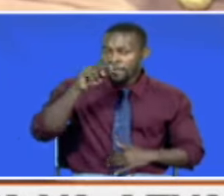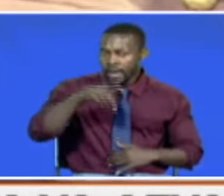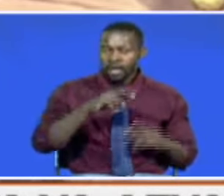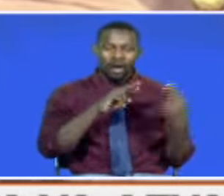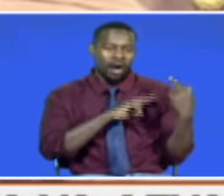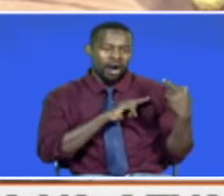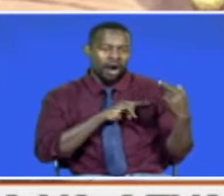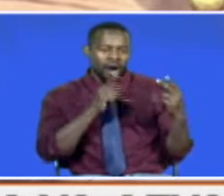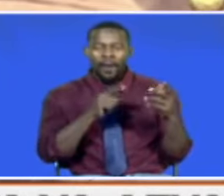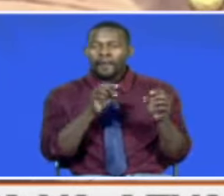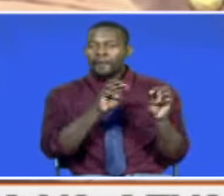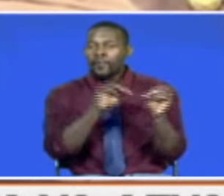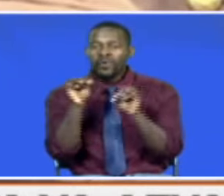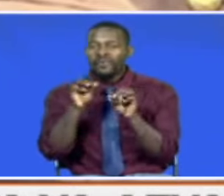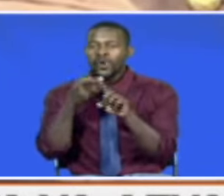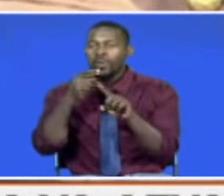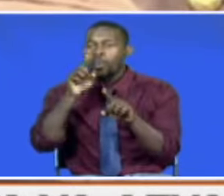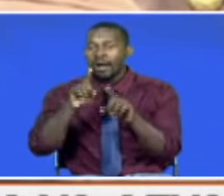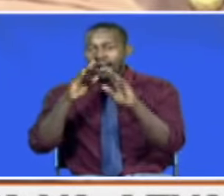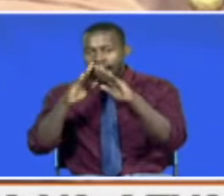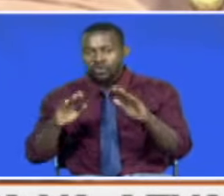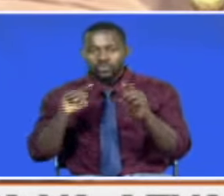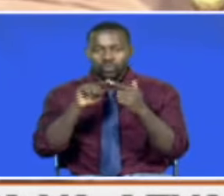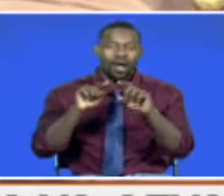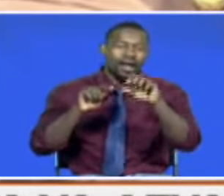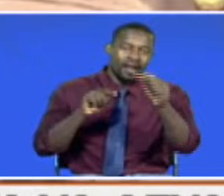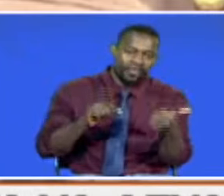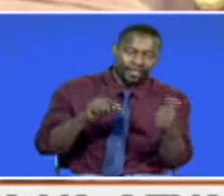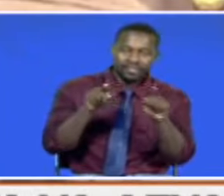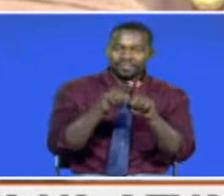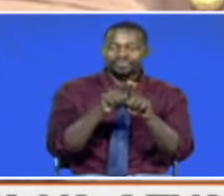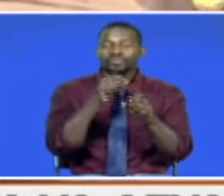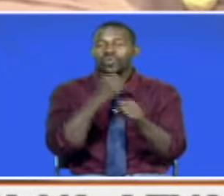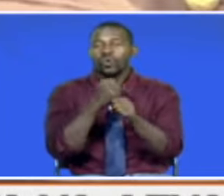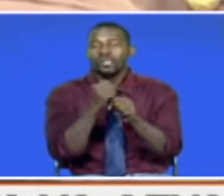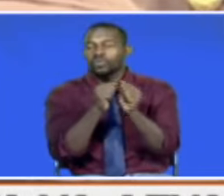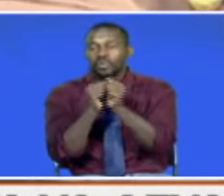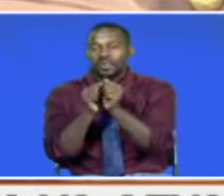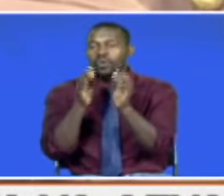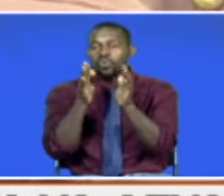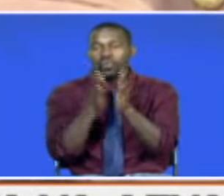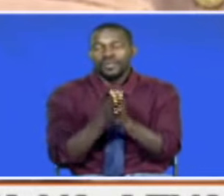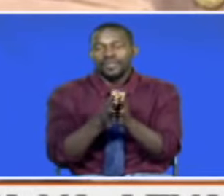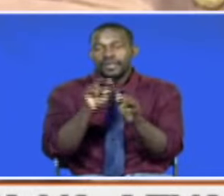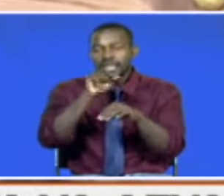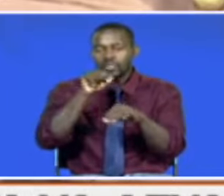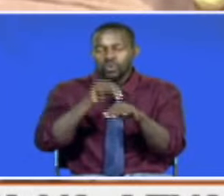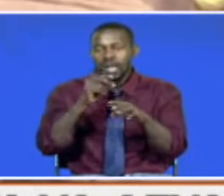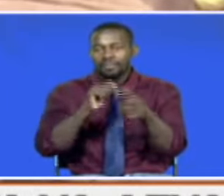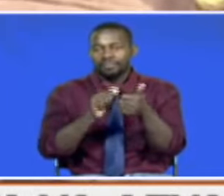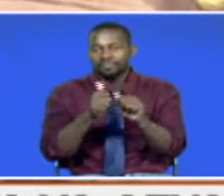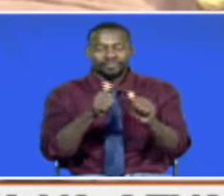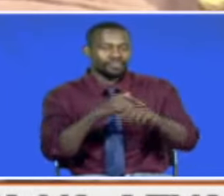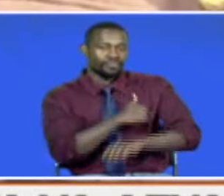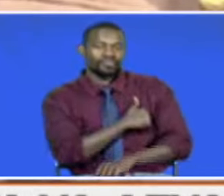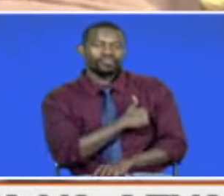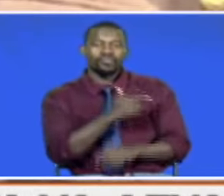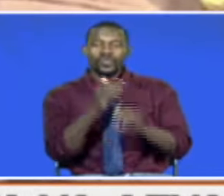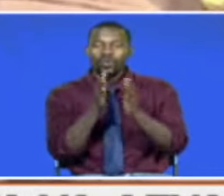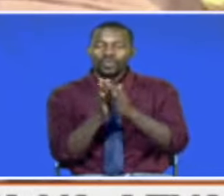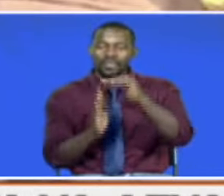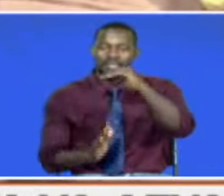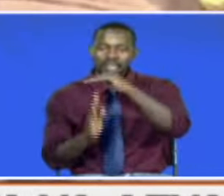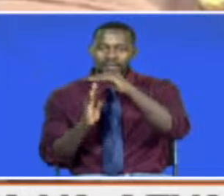one household to the other. They are coordinating together with the national administration, the chiefs and the